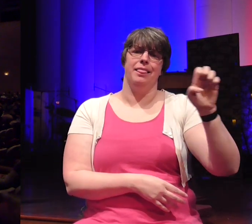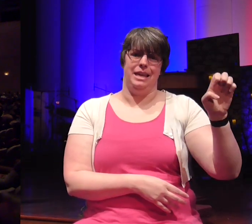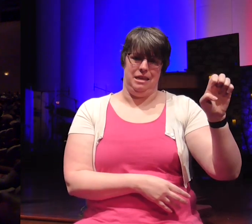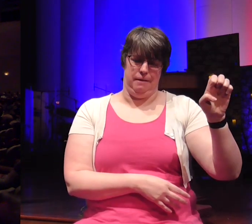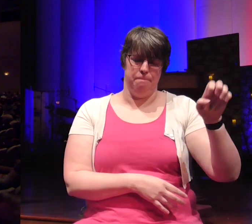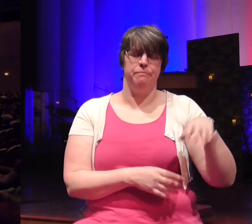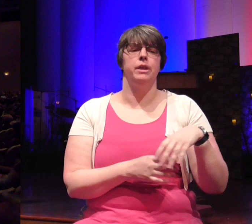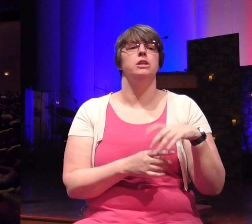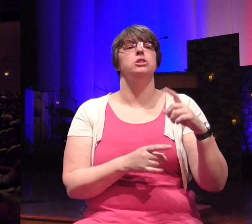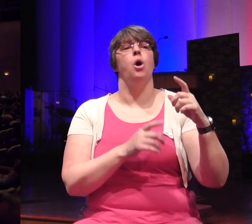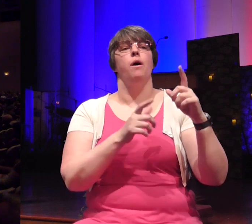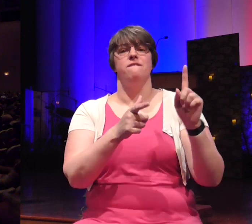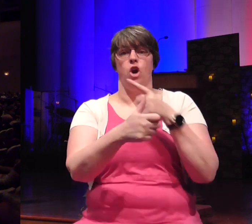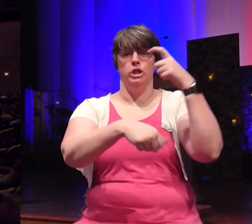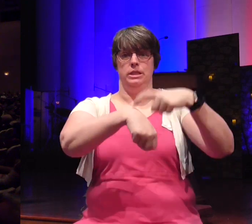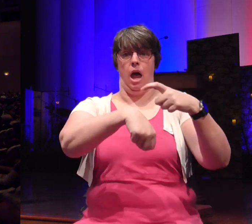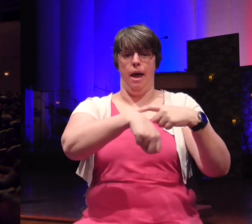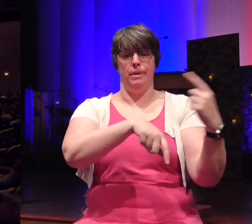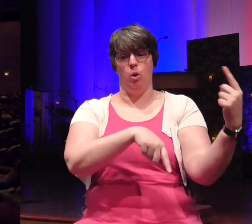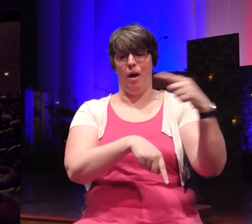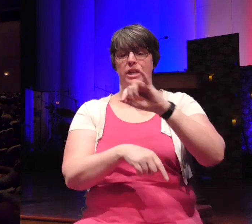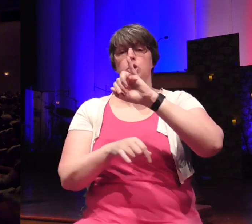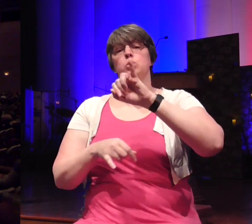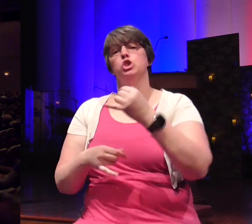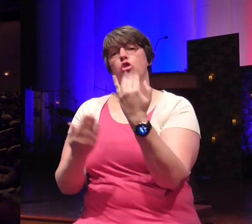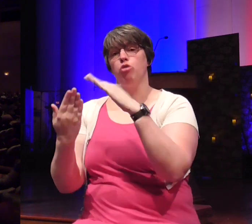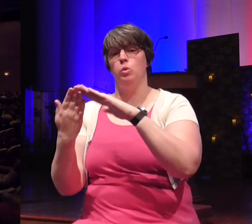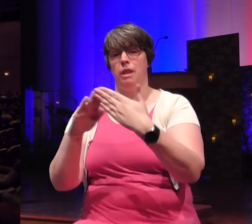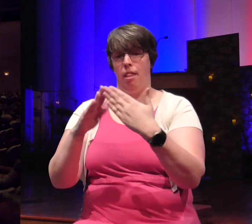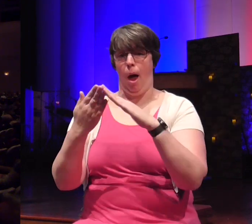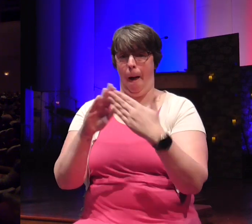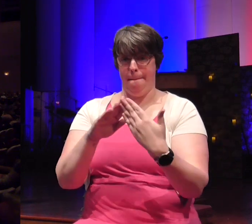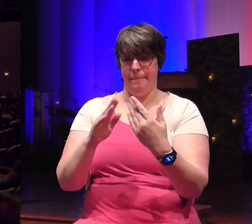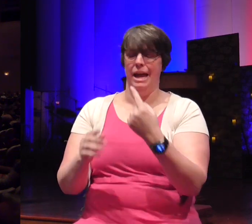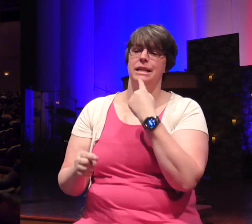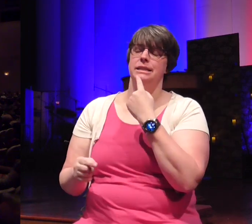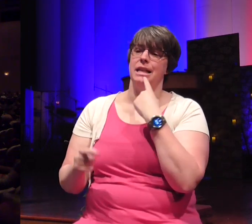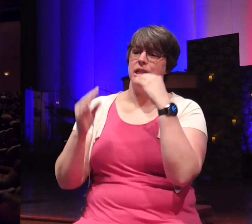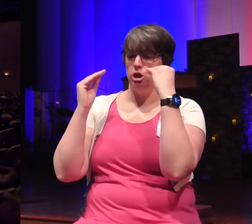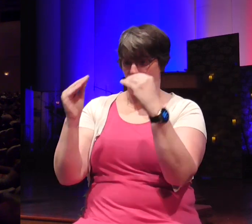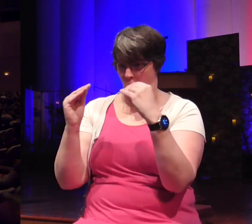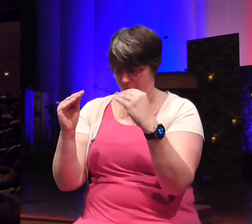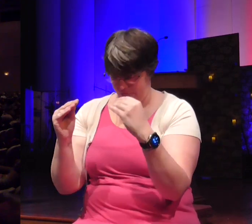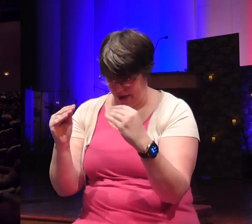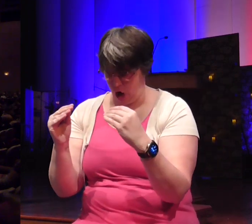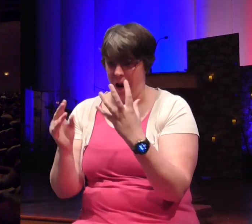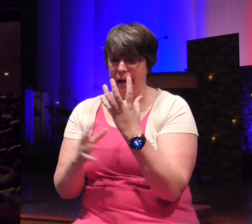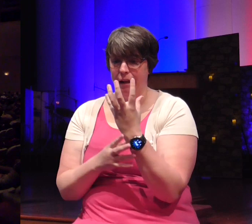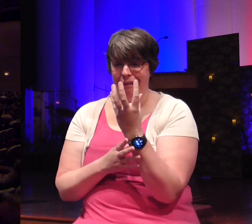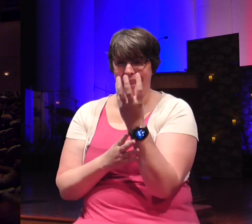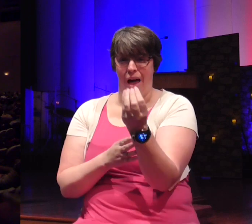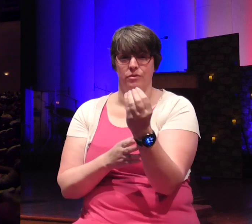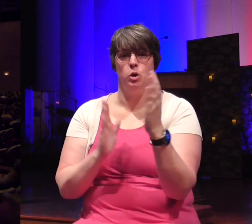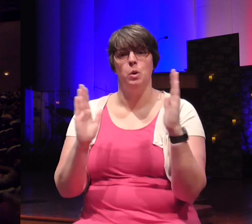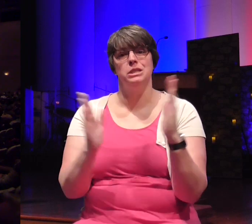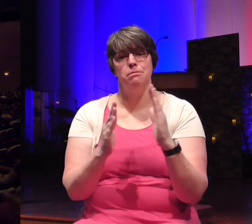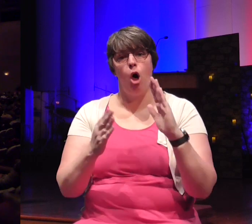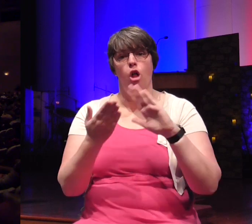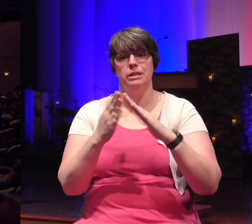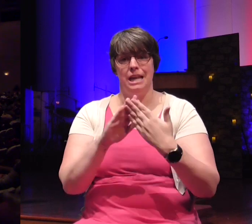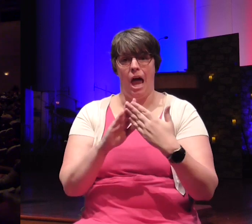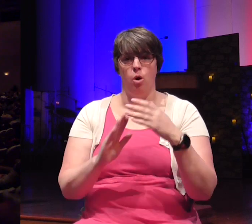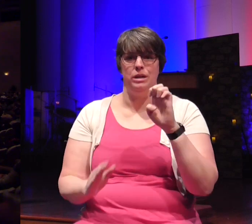for several months it is said that he taught and he healed there. Then he left and he journeyed to a small town called